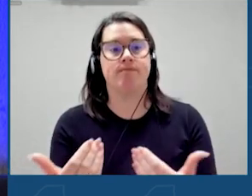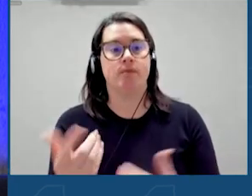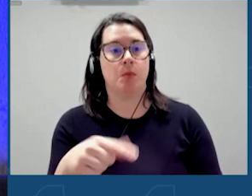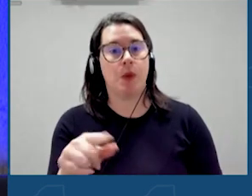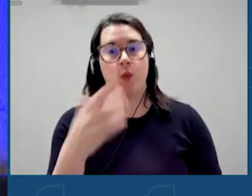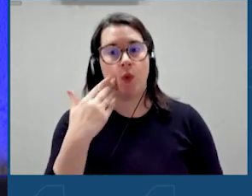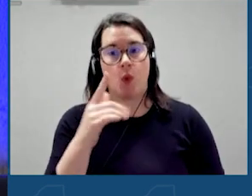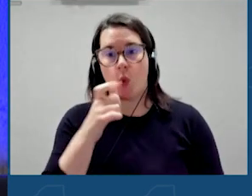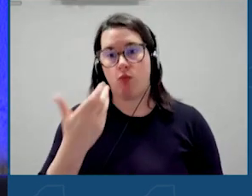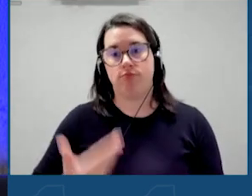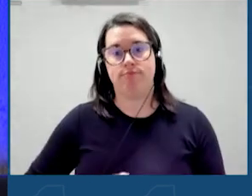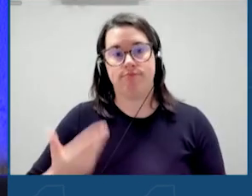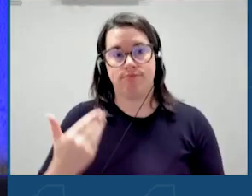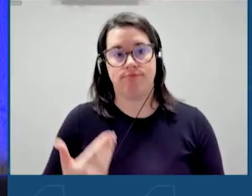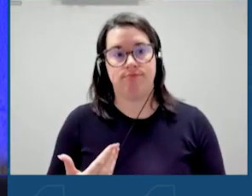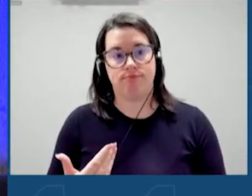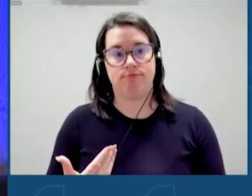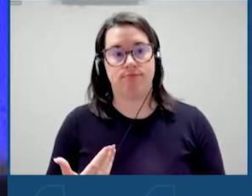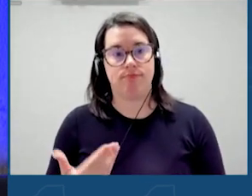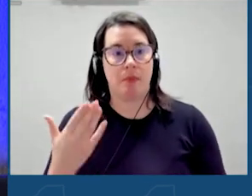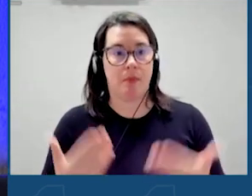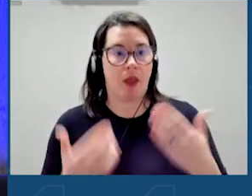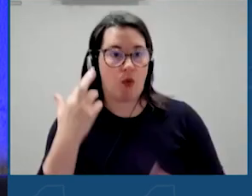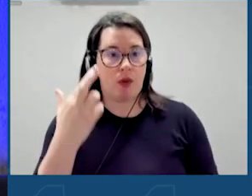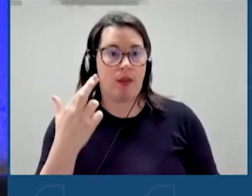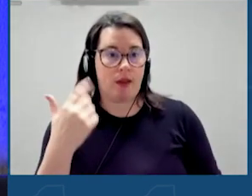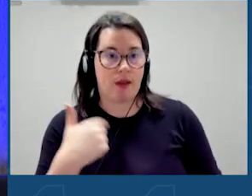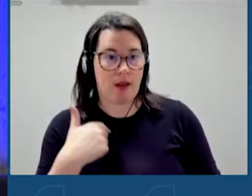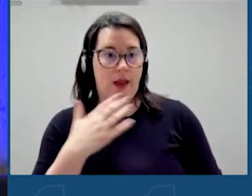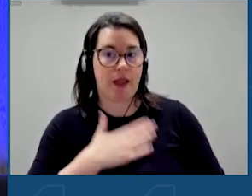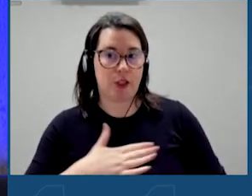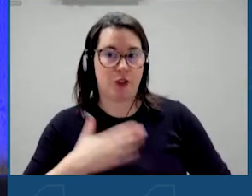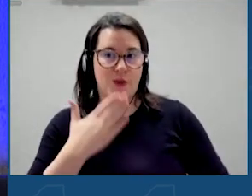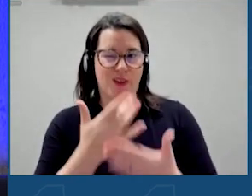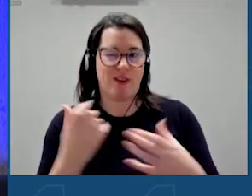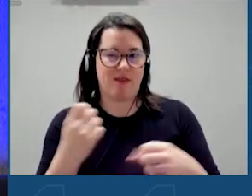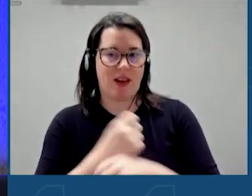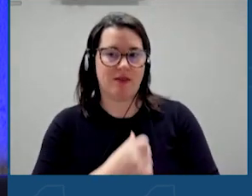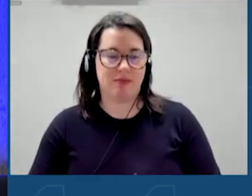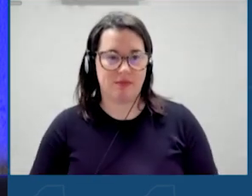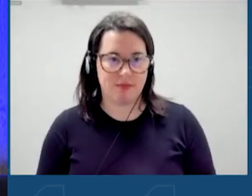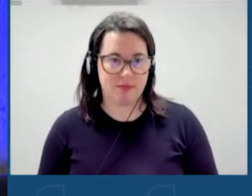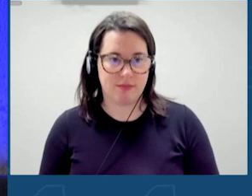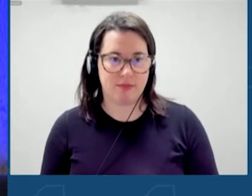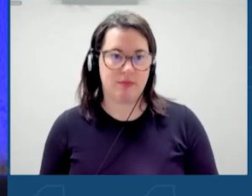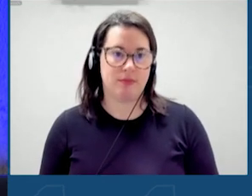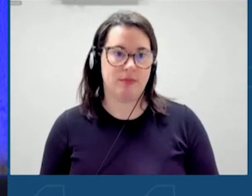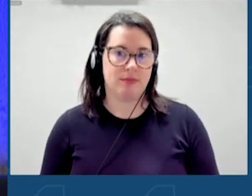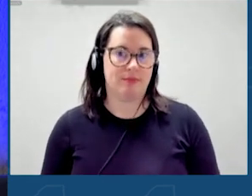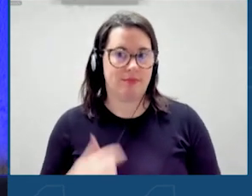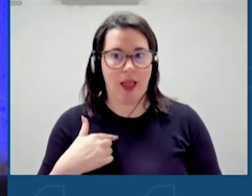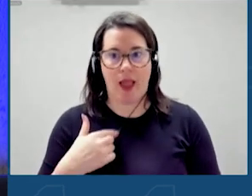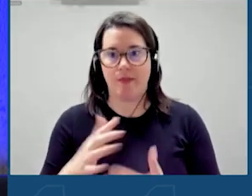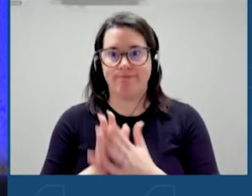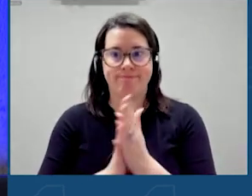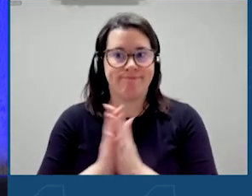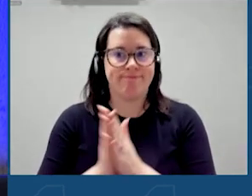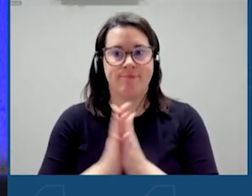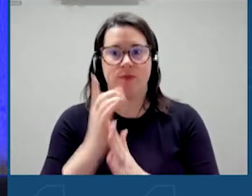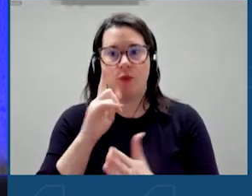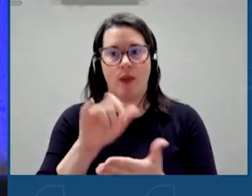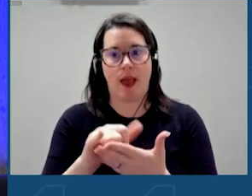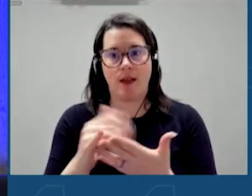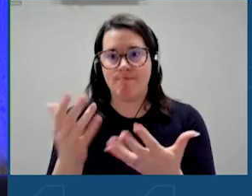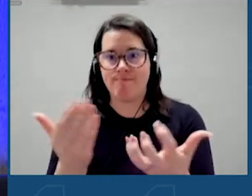well may realize I actually like a good fight. I am up for the task. I embrace it, because